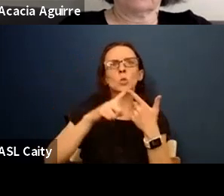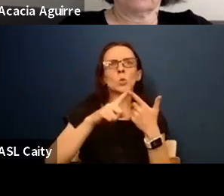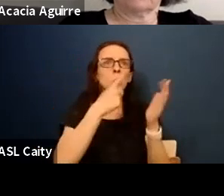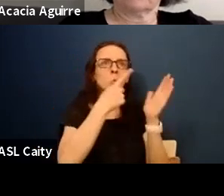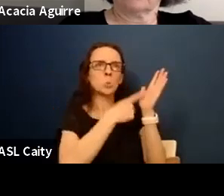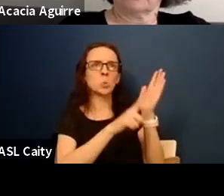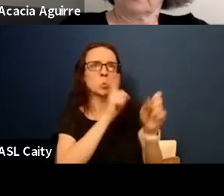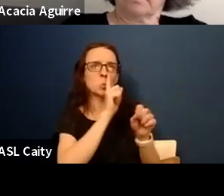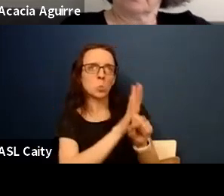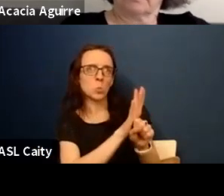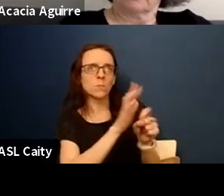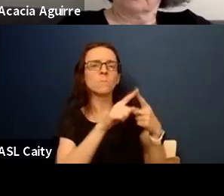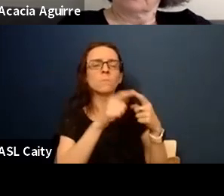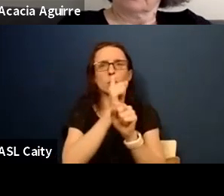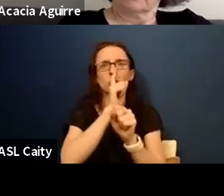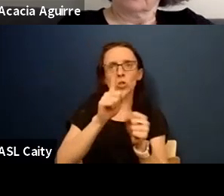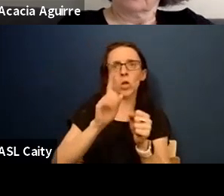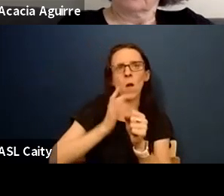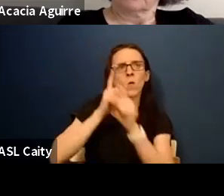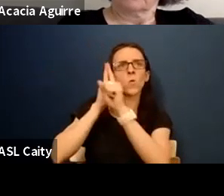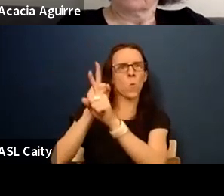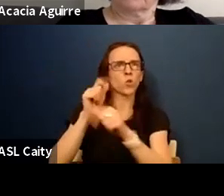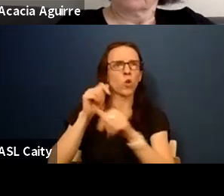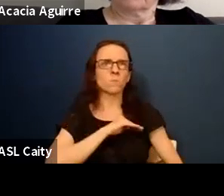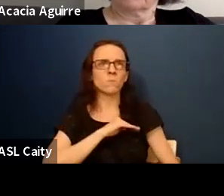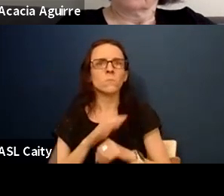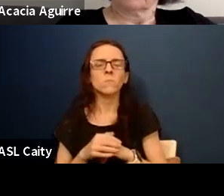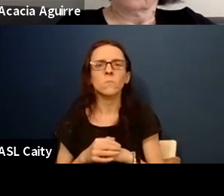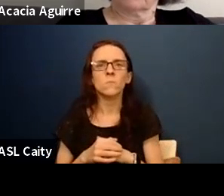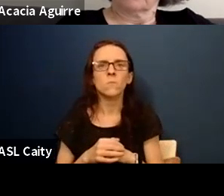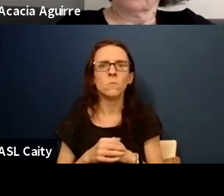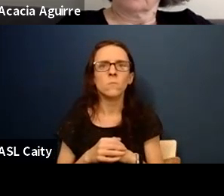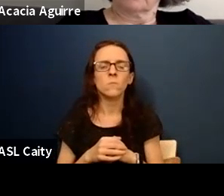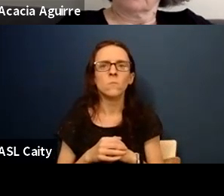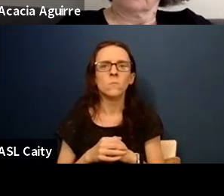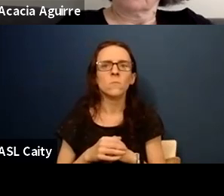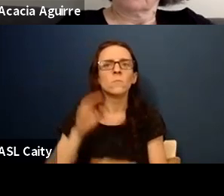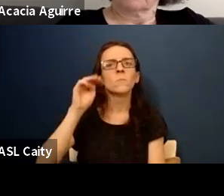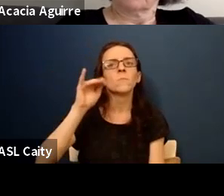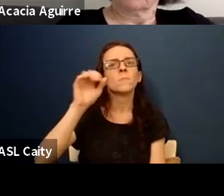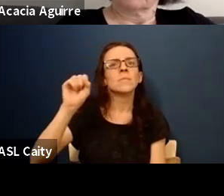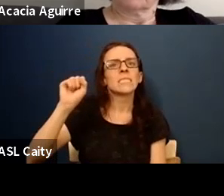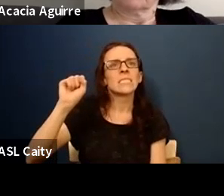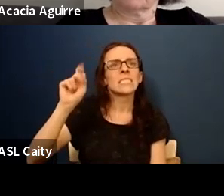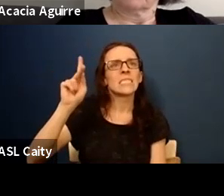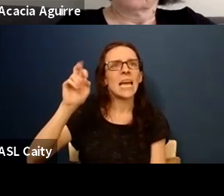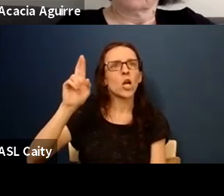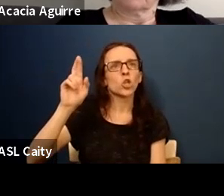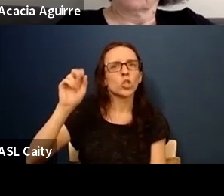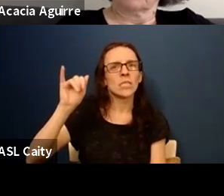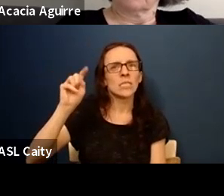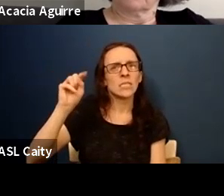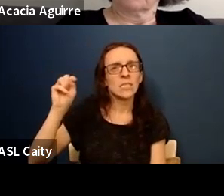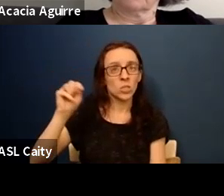neighborhood diversity that we would like to see. And is there a grid of by zip